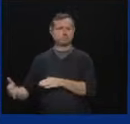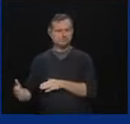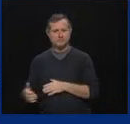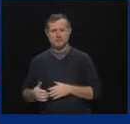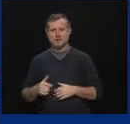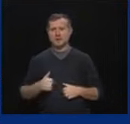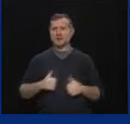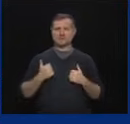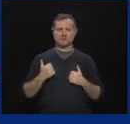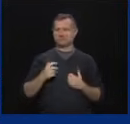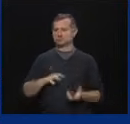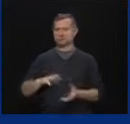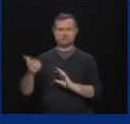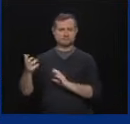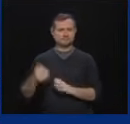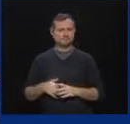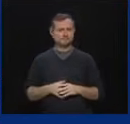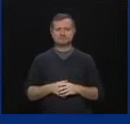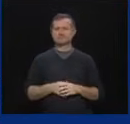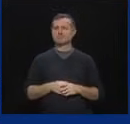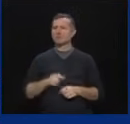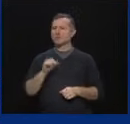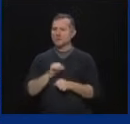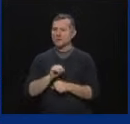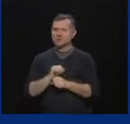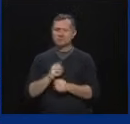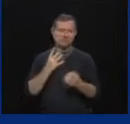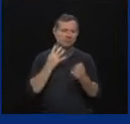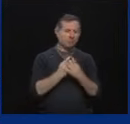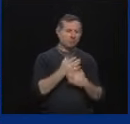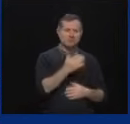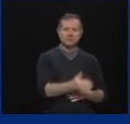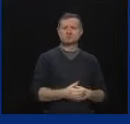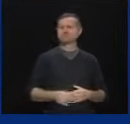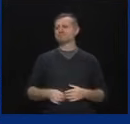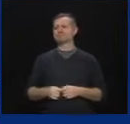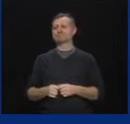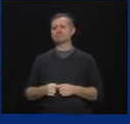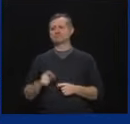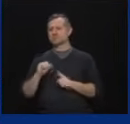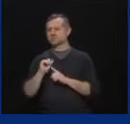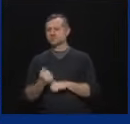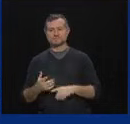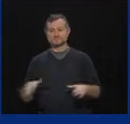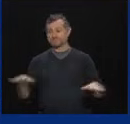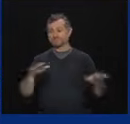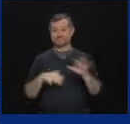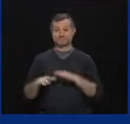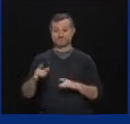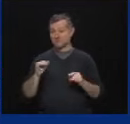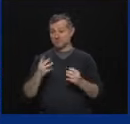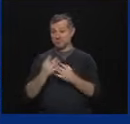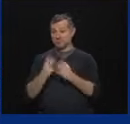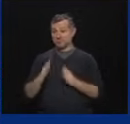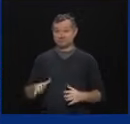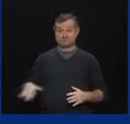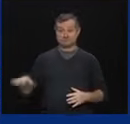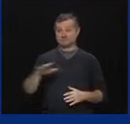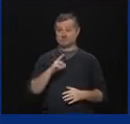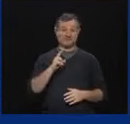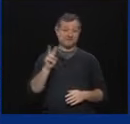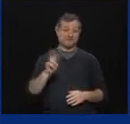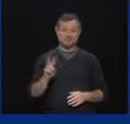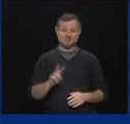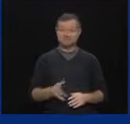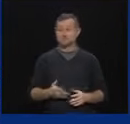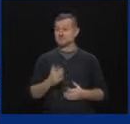a corrections officer in that desperate situation or you were a prisoner who was a victim of what occurred there at